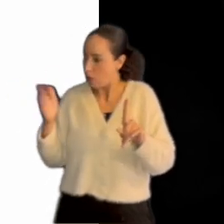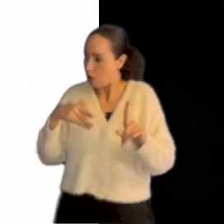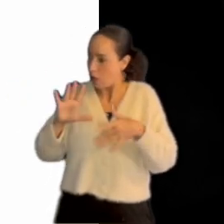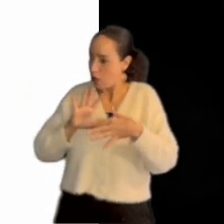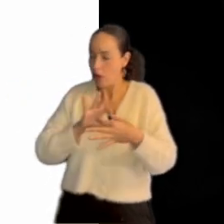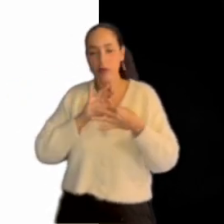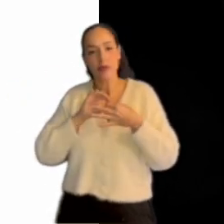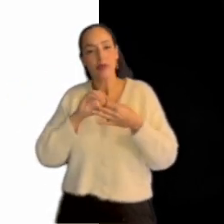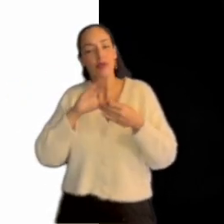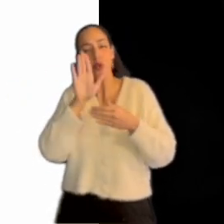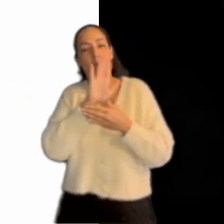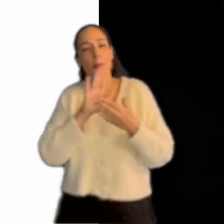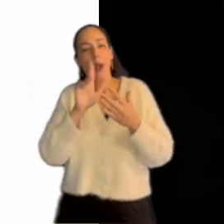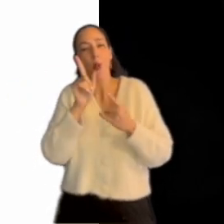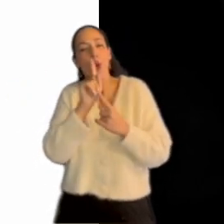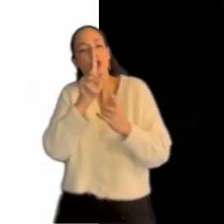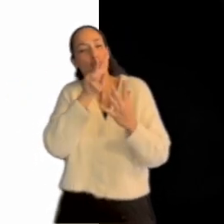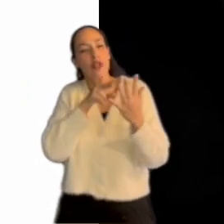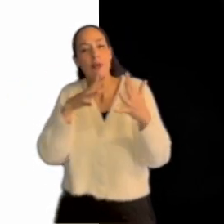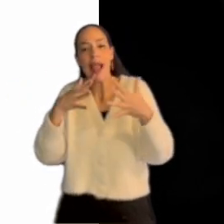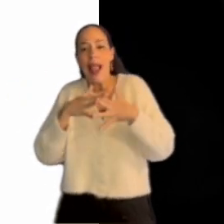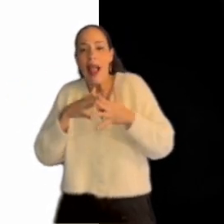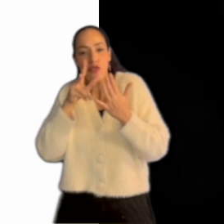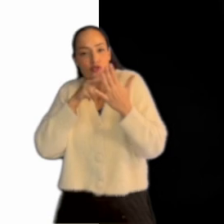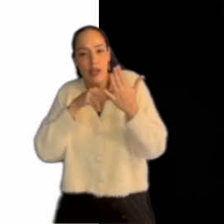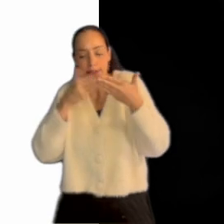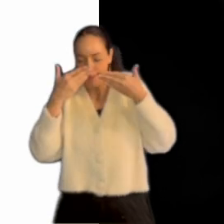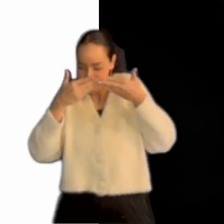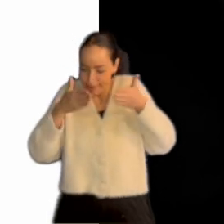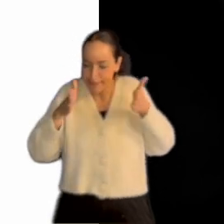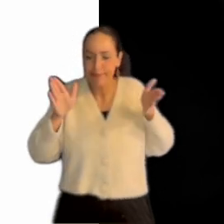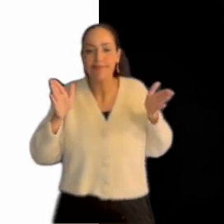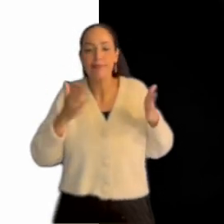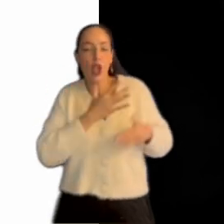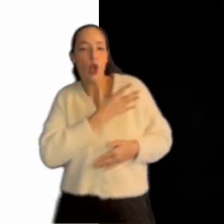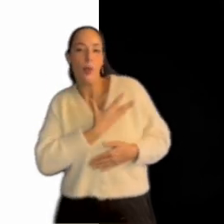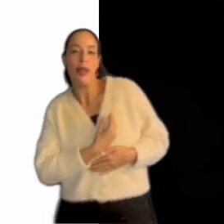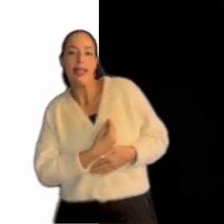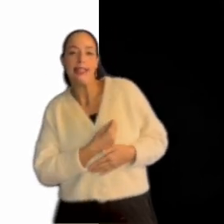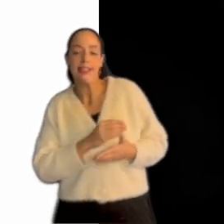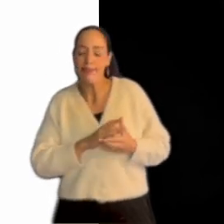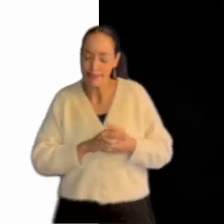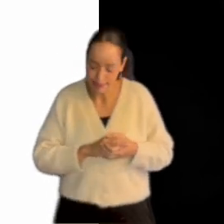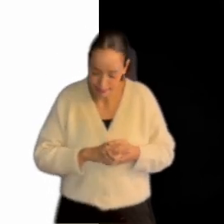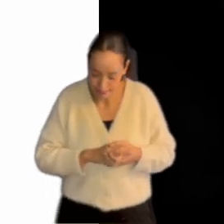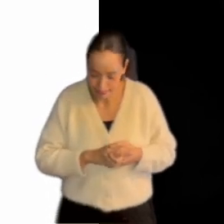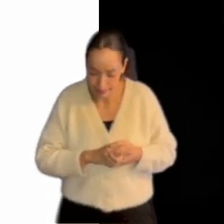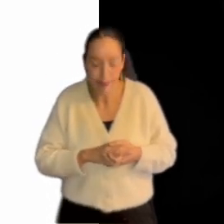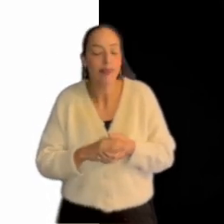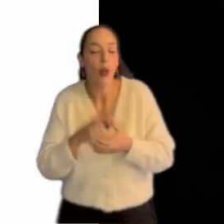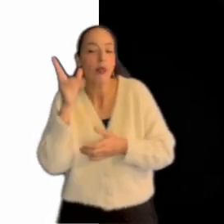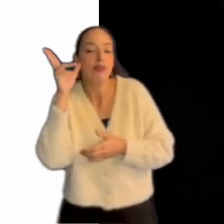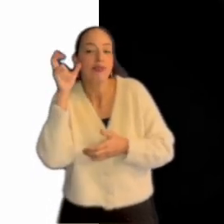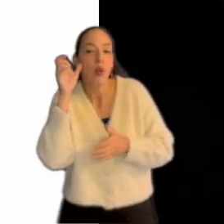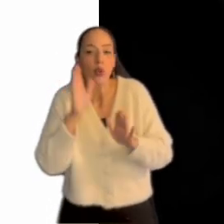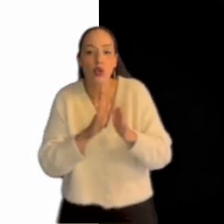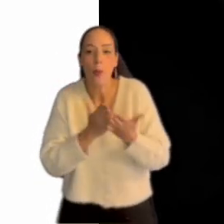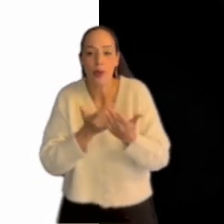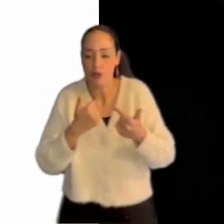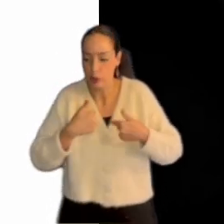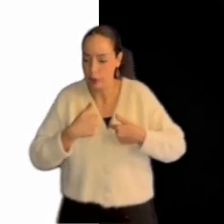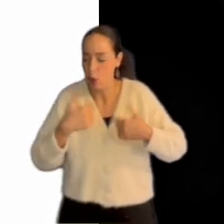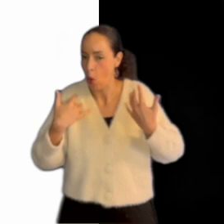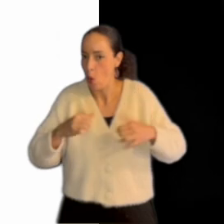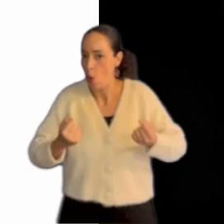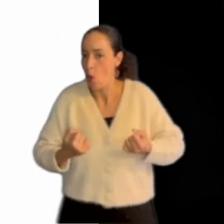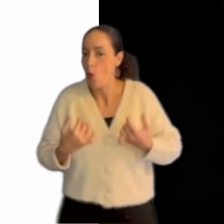and humility. I have found that audiobooks in particular are a source of inspiration. These authors offer companionship as they share their insights,